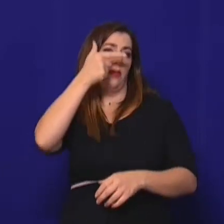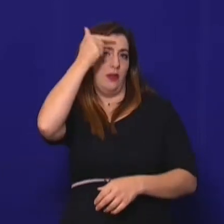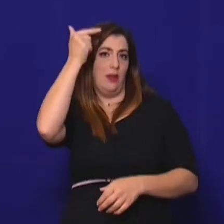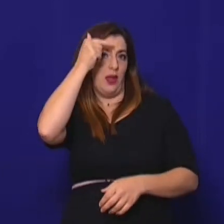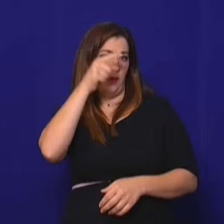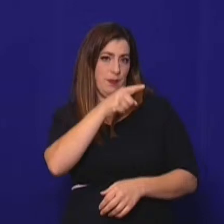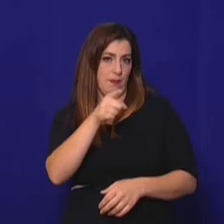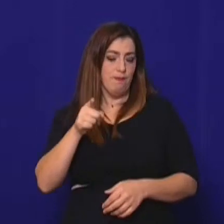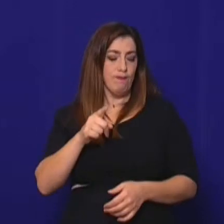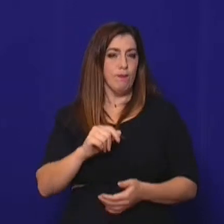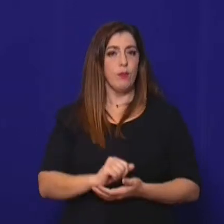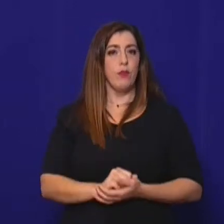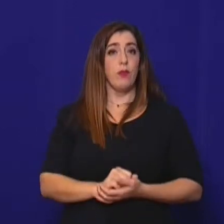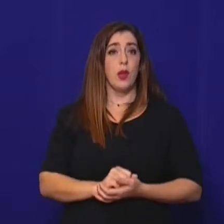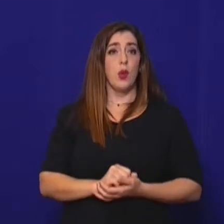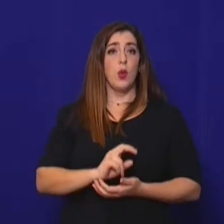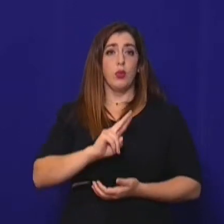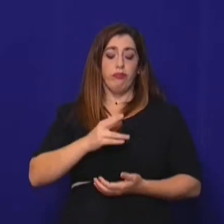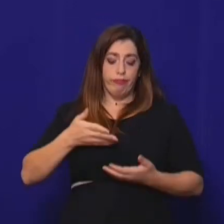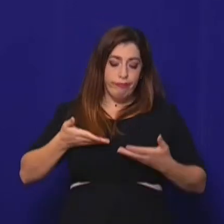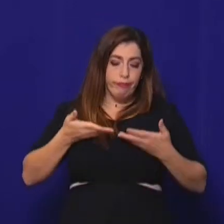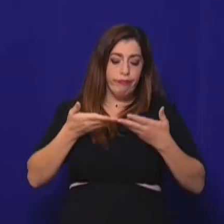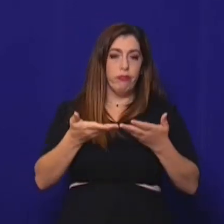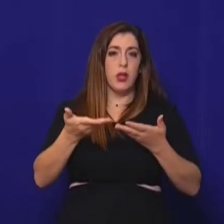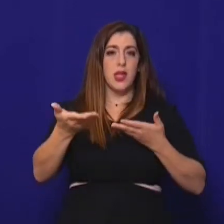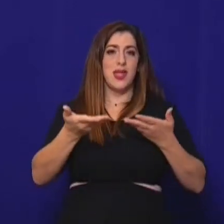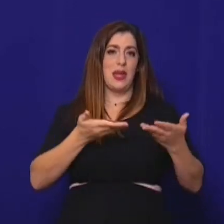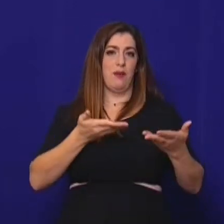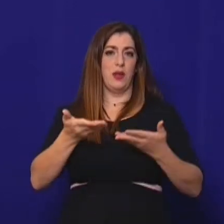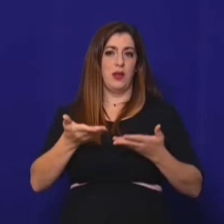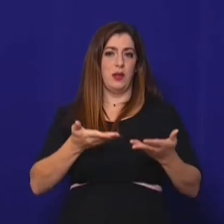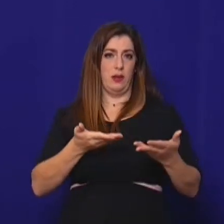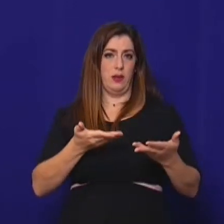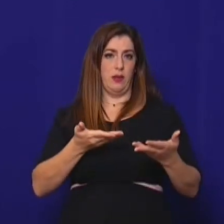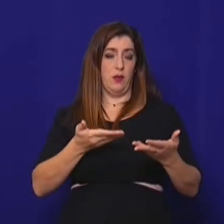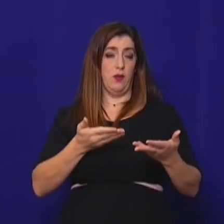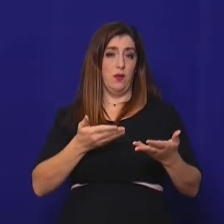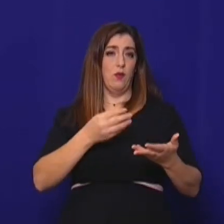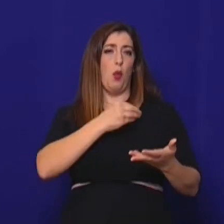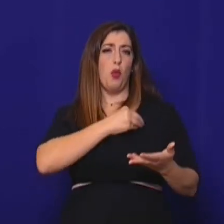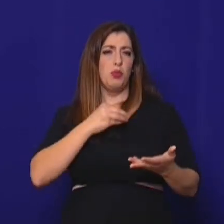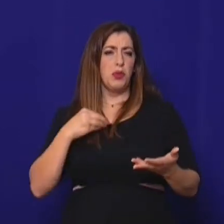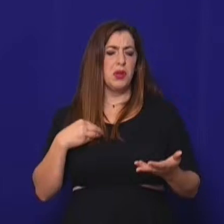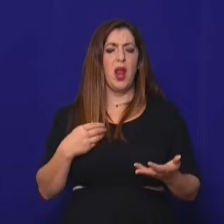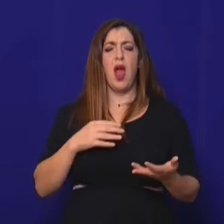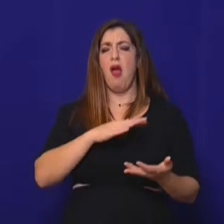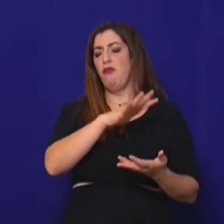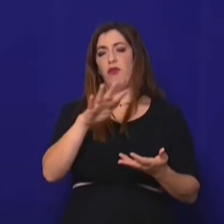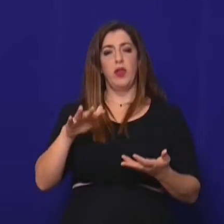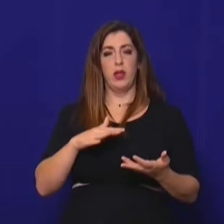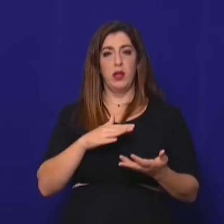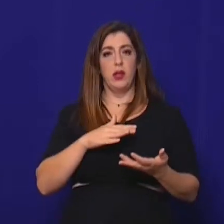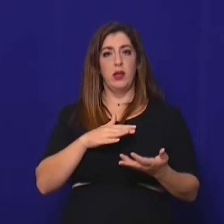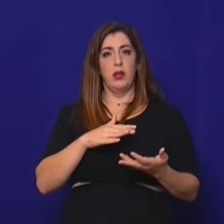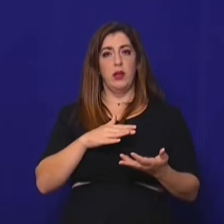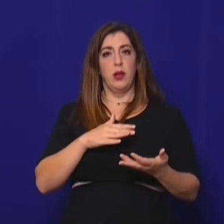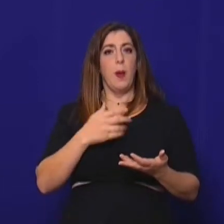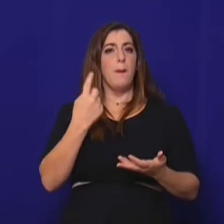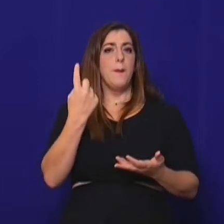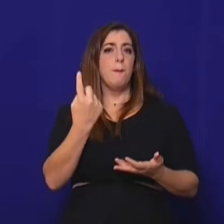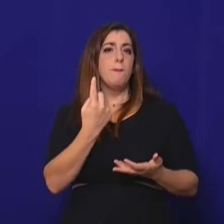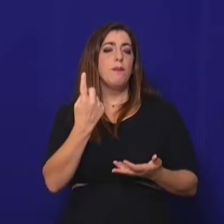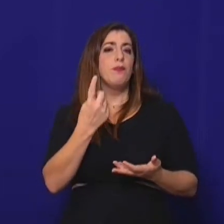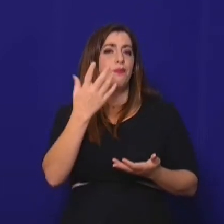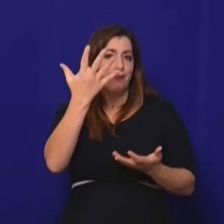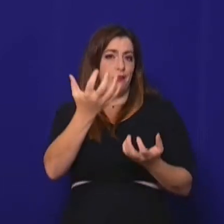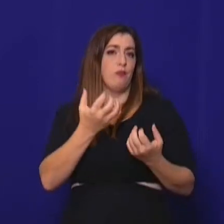terms of availability of hospitalization for those people who need it. And from the public health aspect, we are doing our utmost